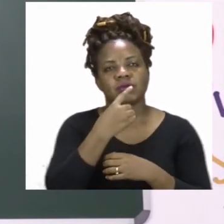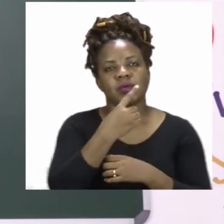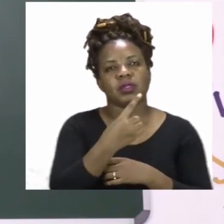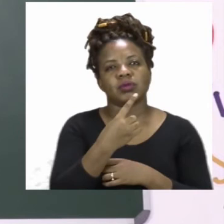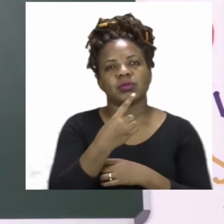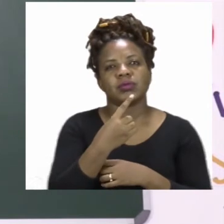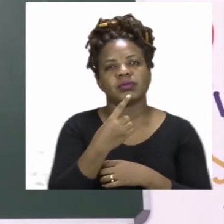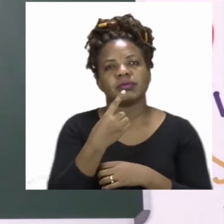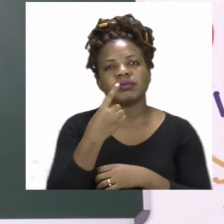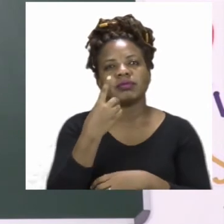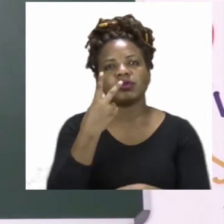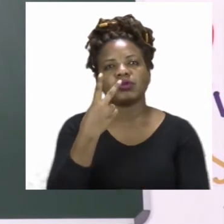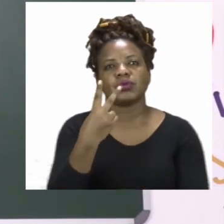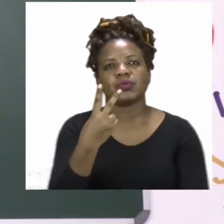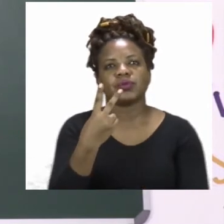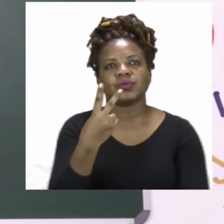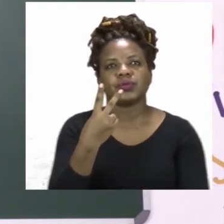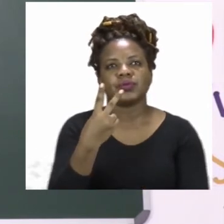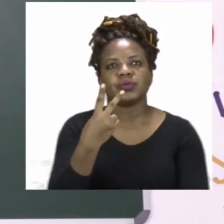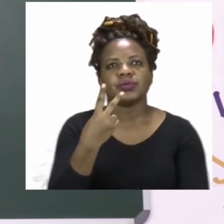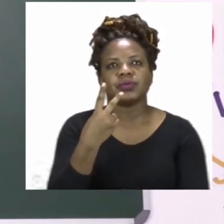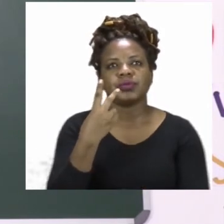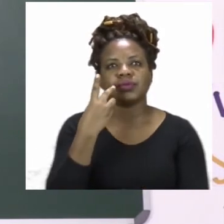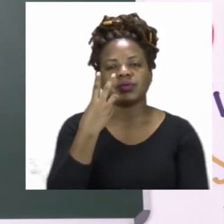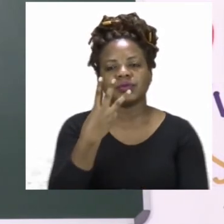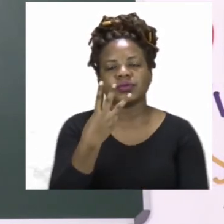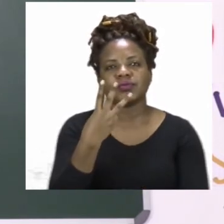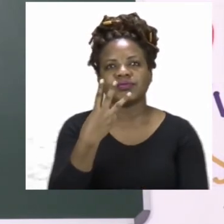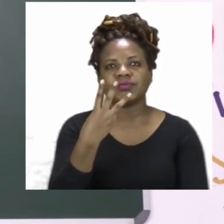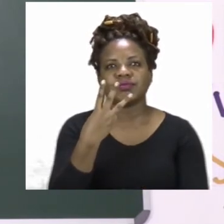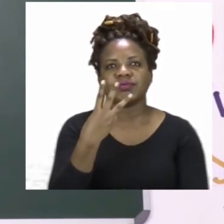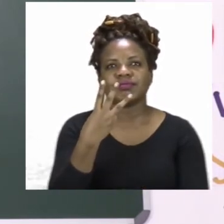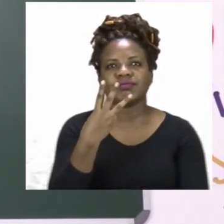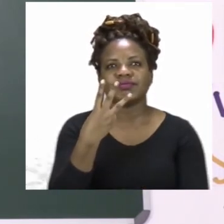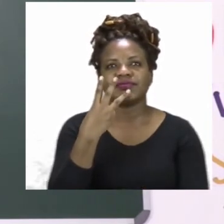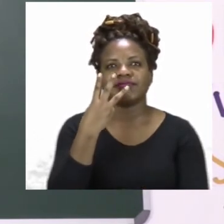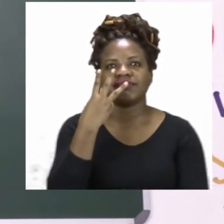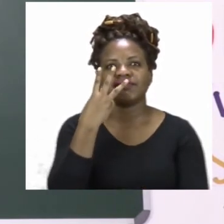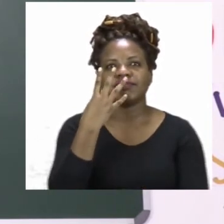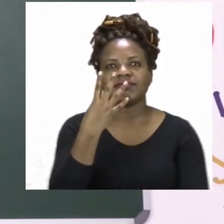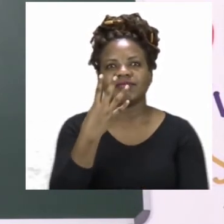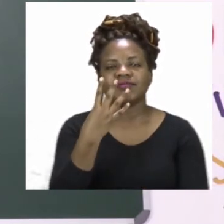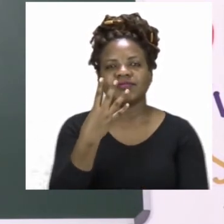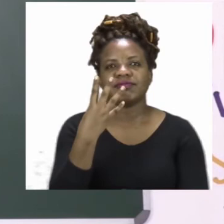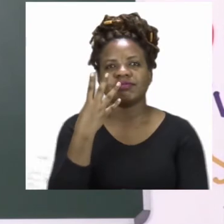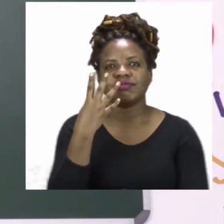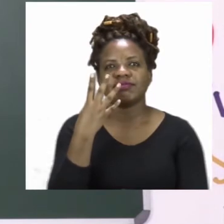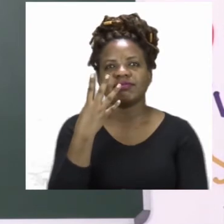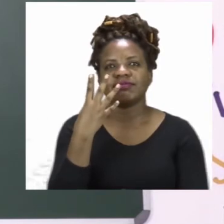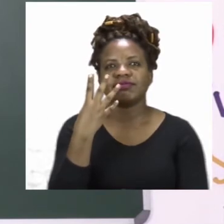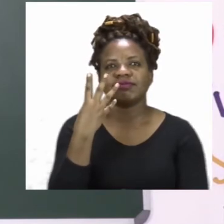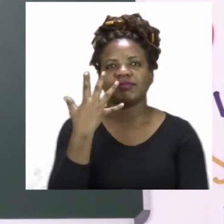1, 2, 3, 4,